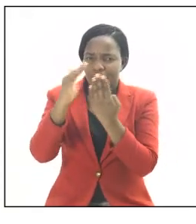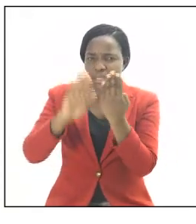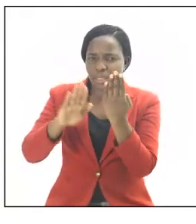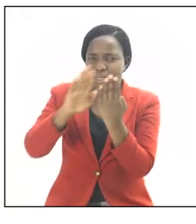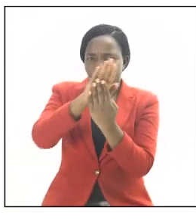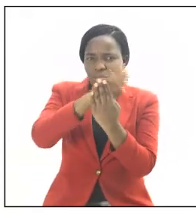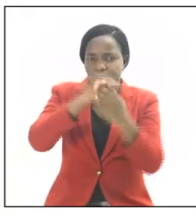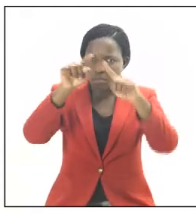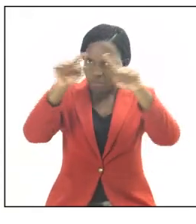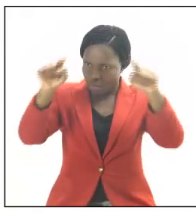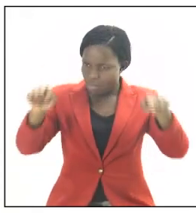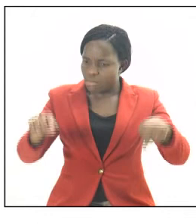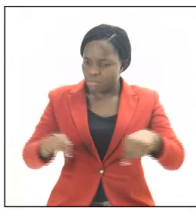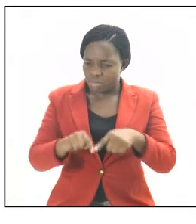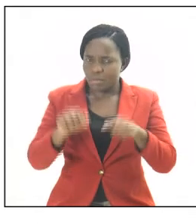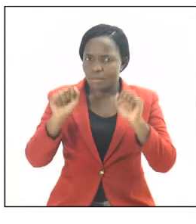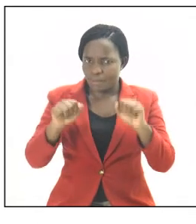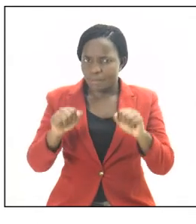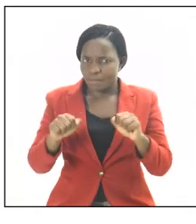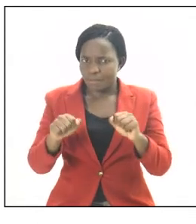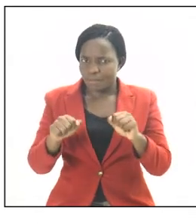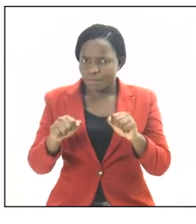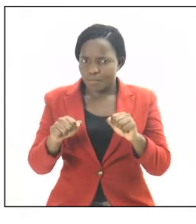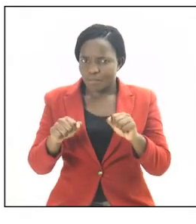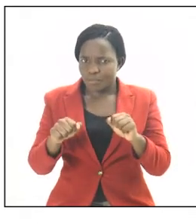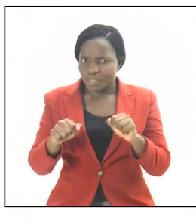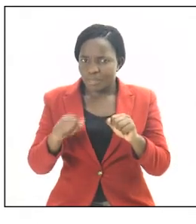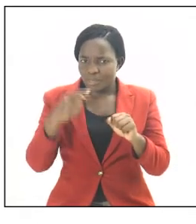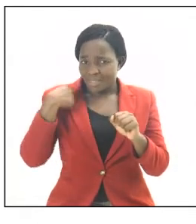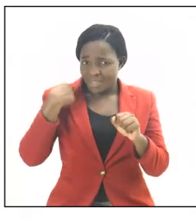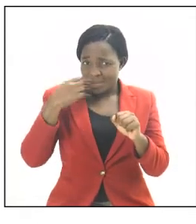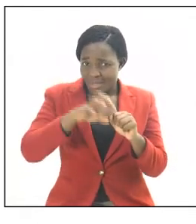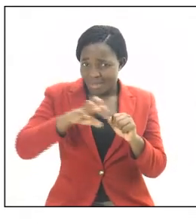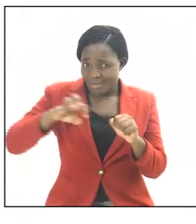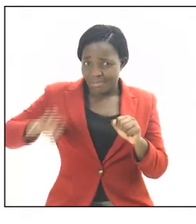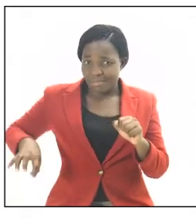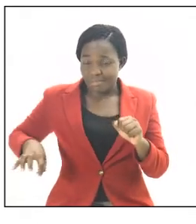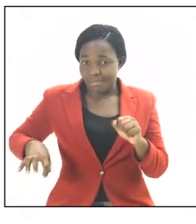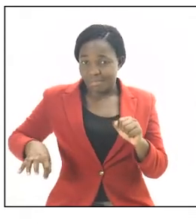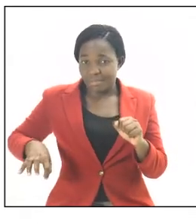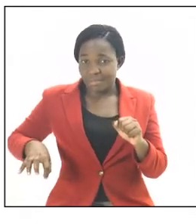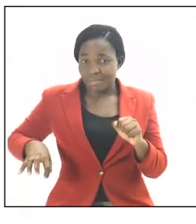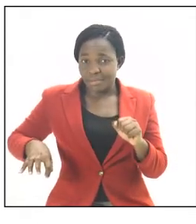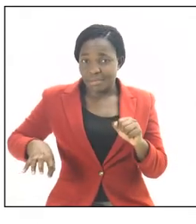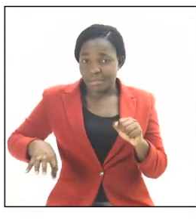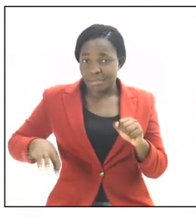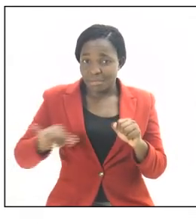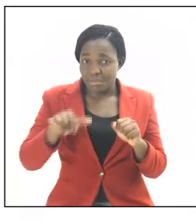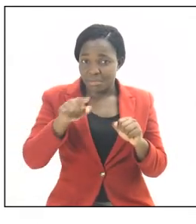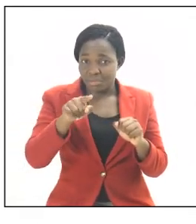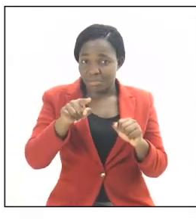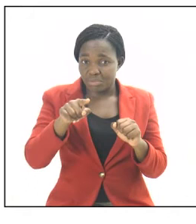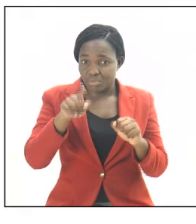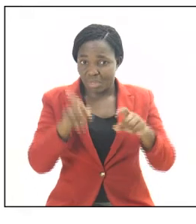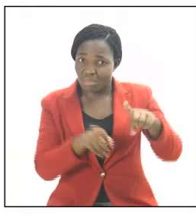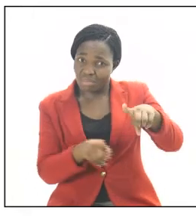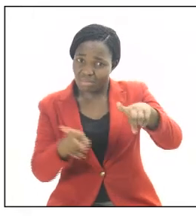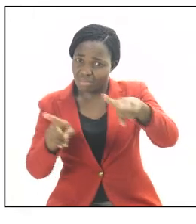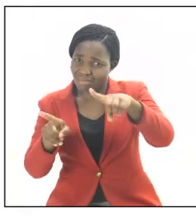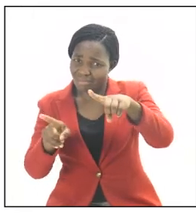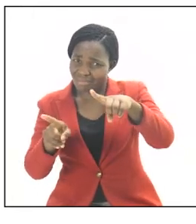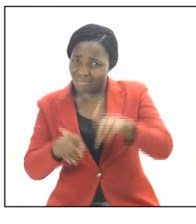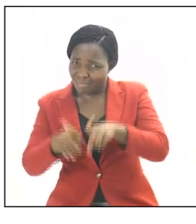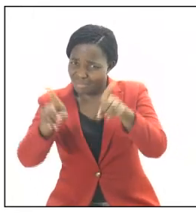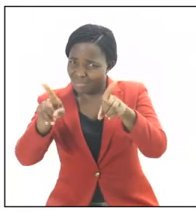a rectangle. But it excludes the white form in the foreground, which is a trapezium, if I'm